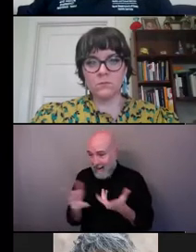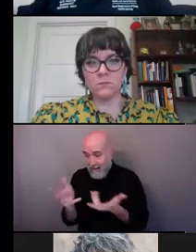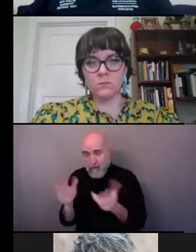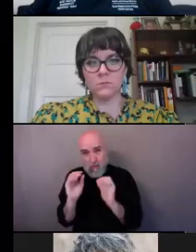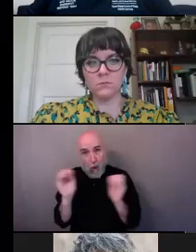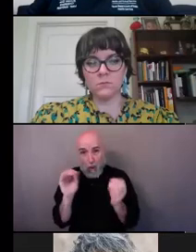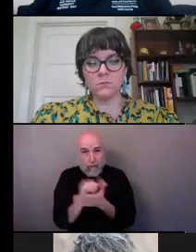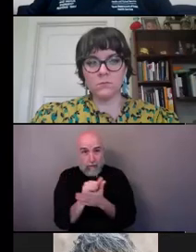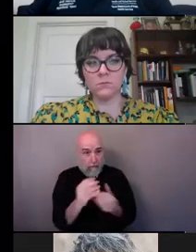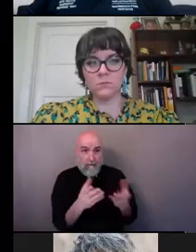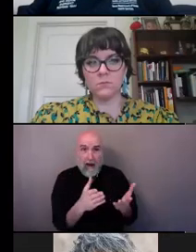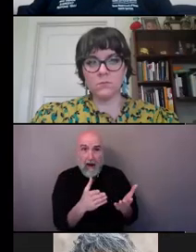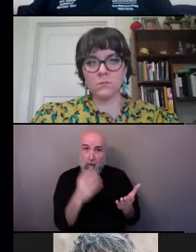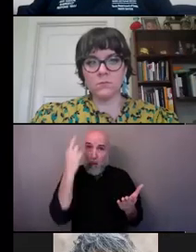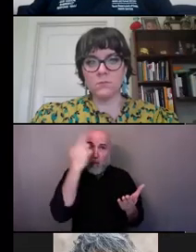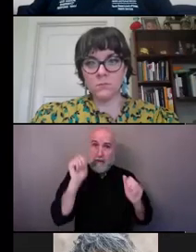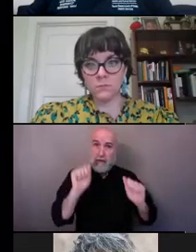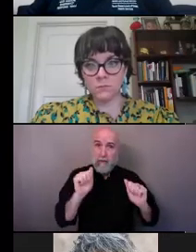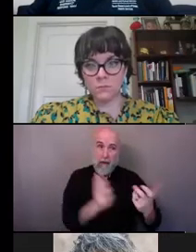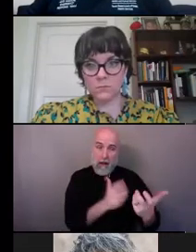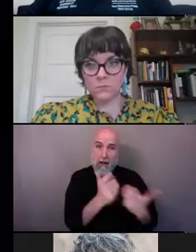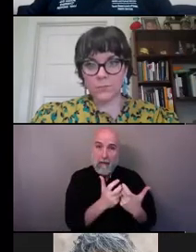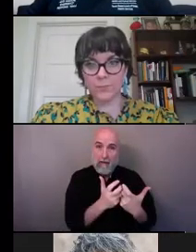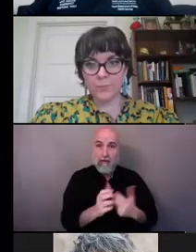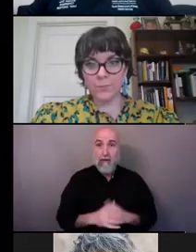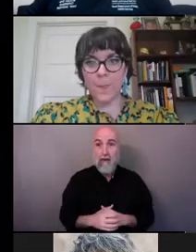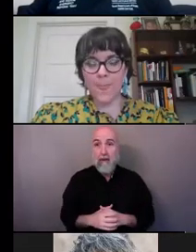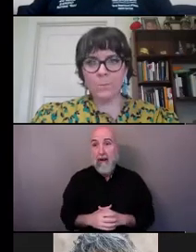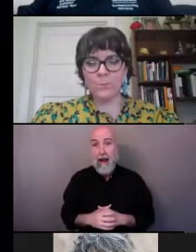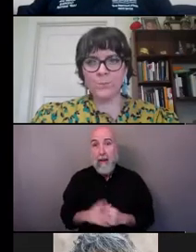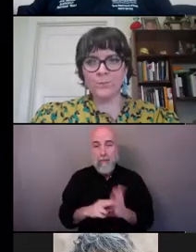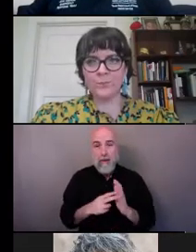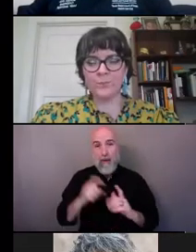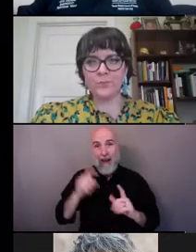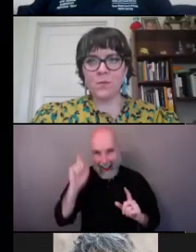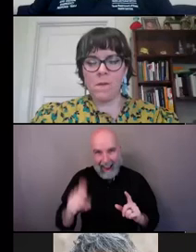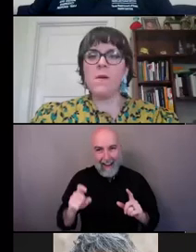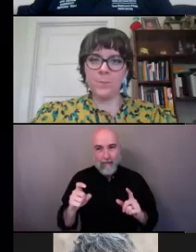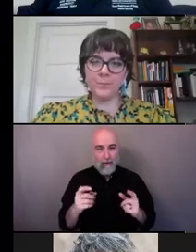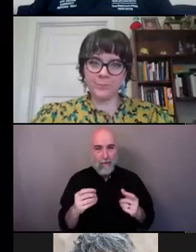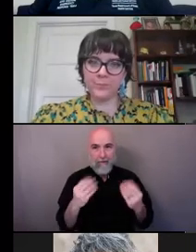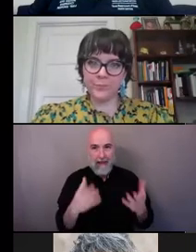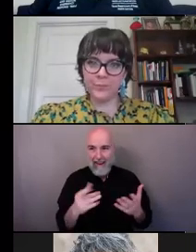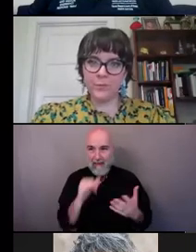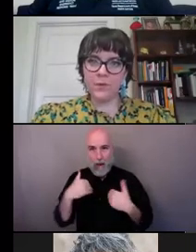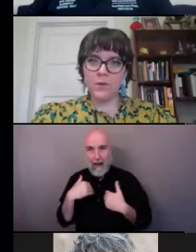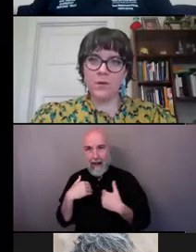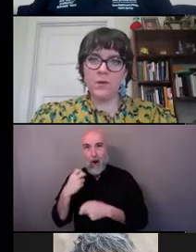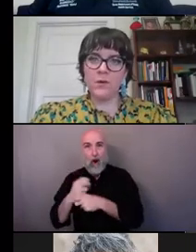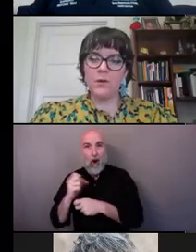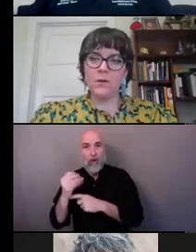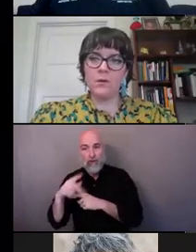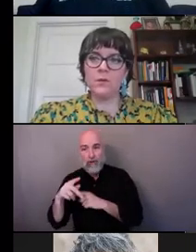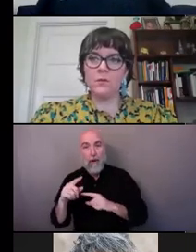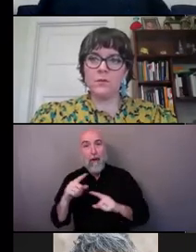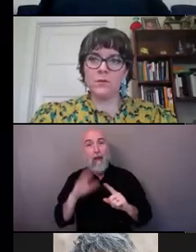accommodation. In the absence of an undue hardship, you have to provide a reasonable accommodation that would